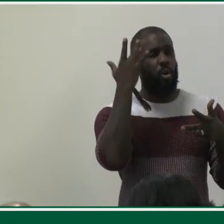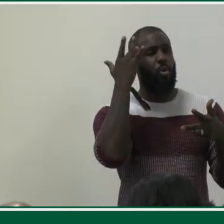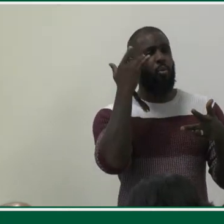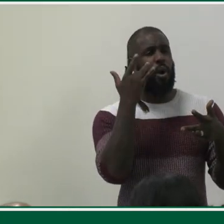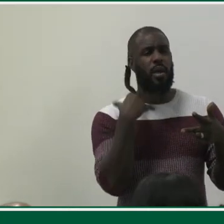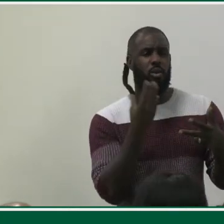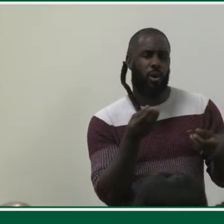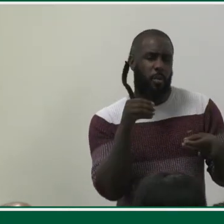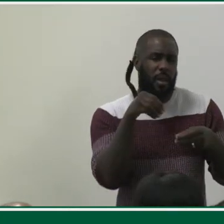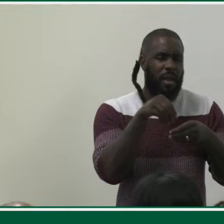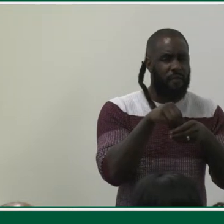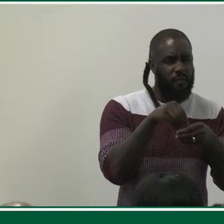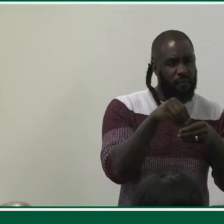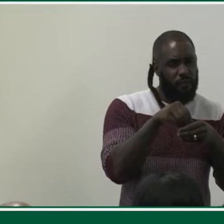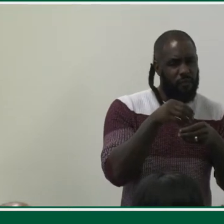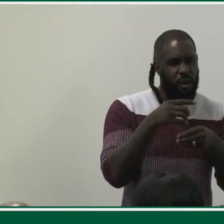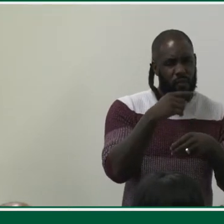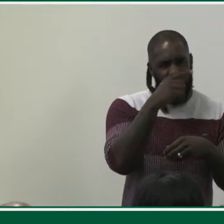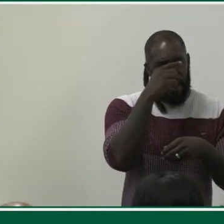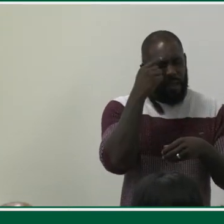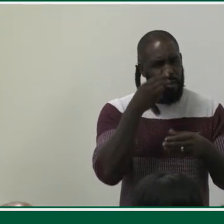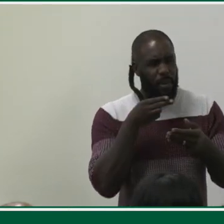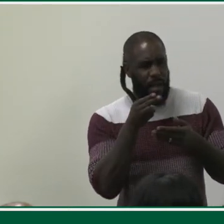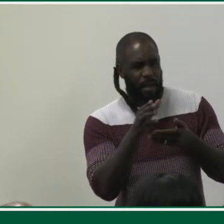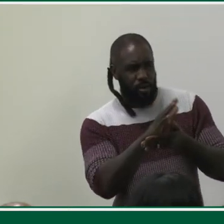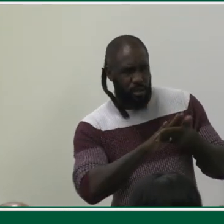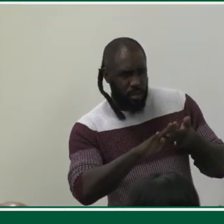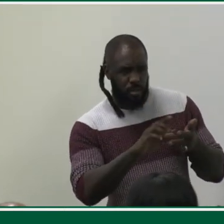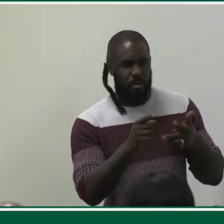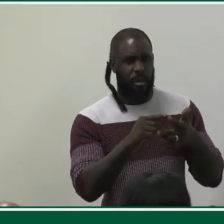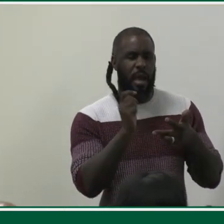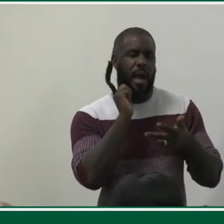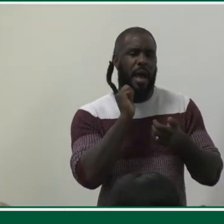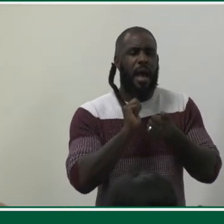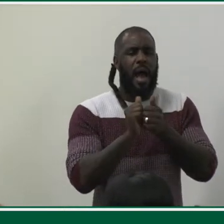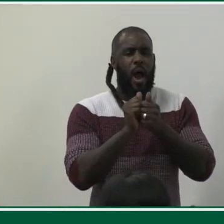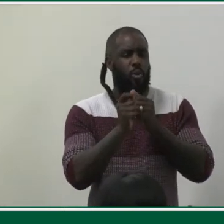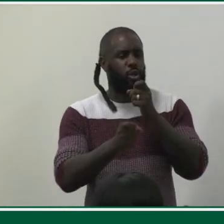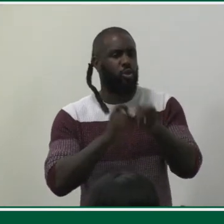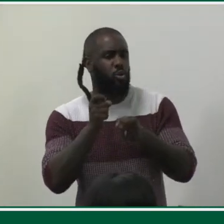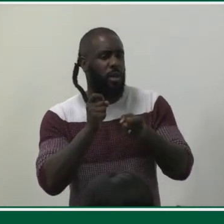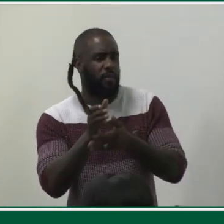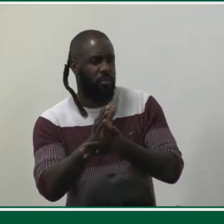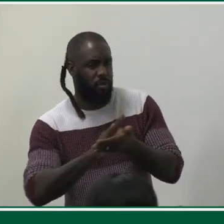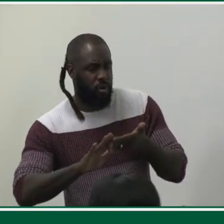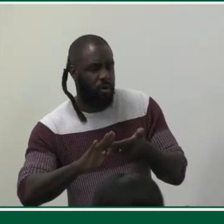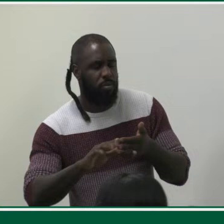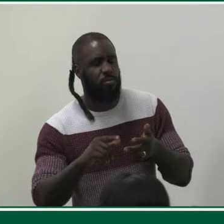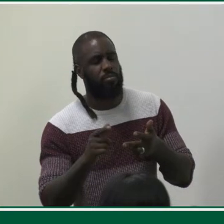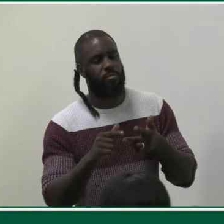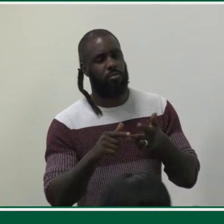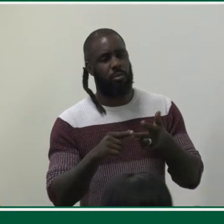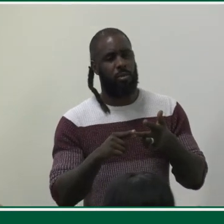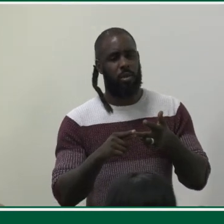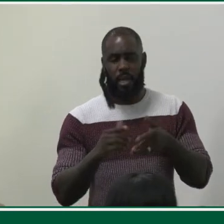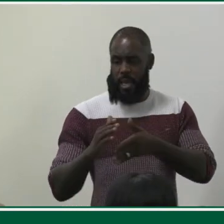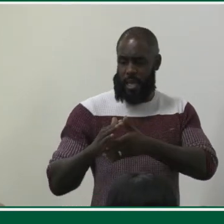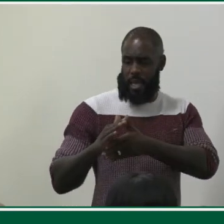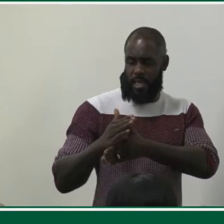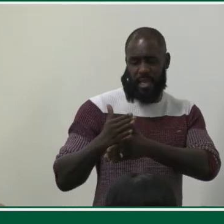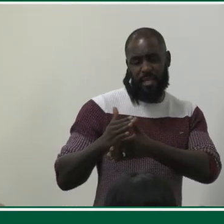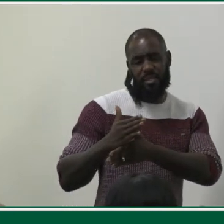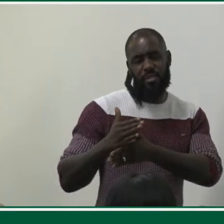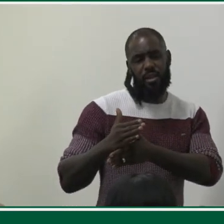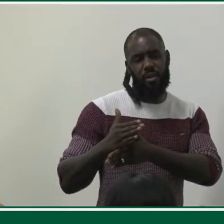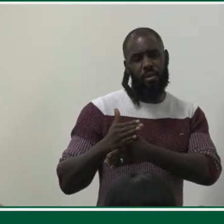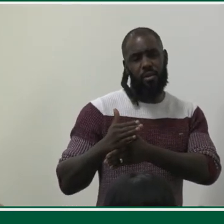to be part of the college, how they are going to contribute towards the college, and then to share with us if they